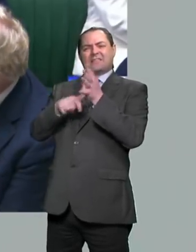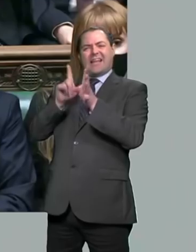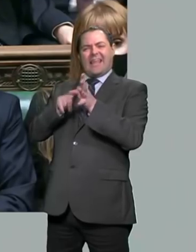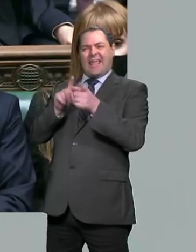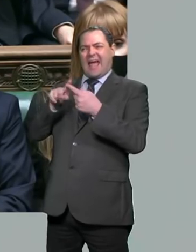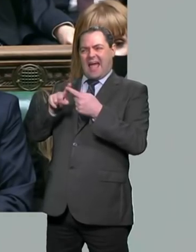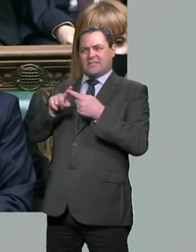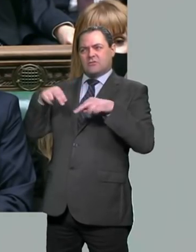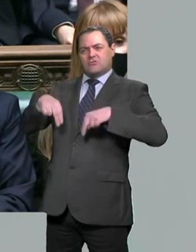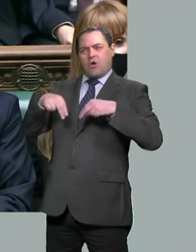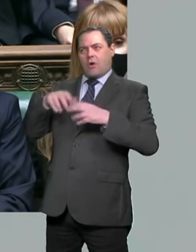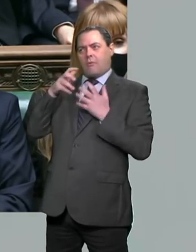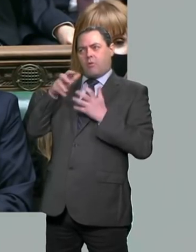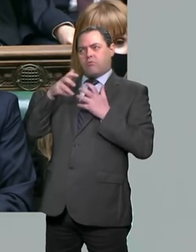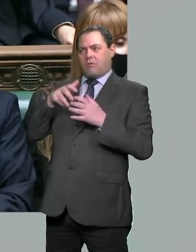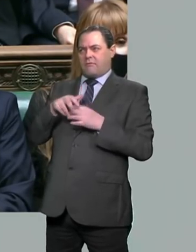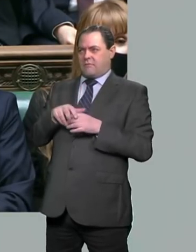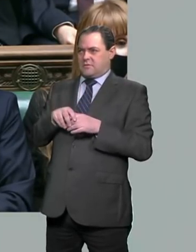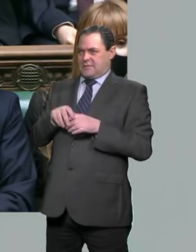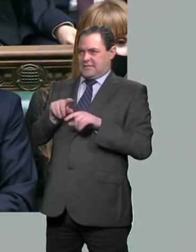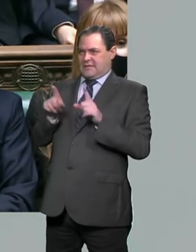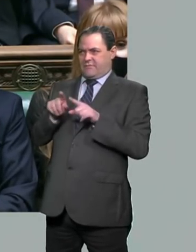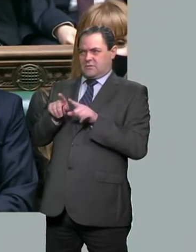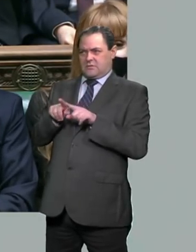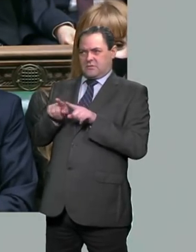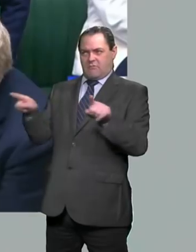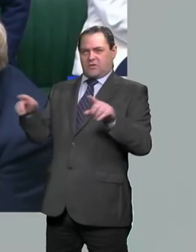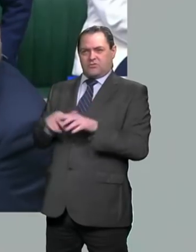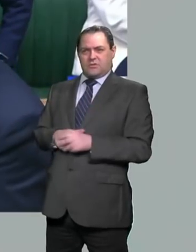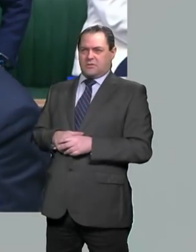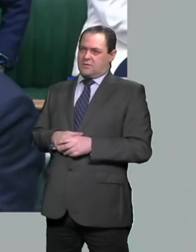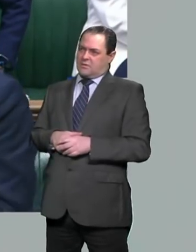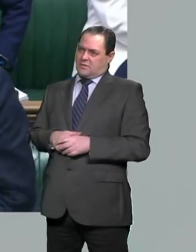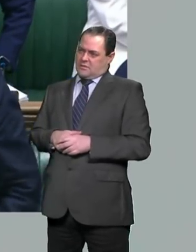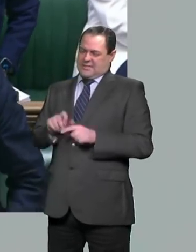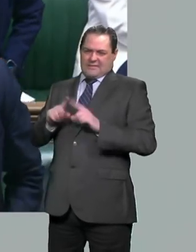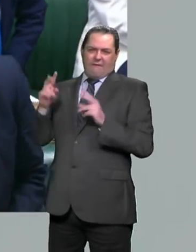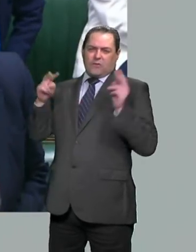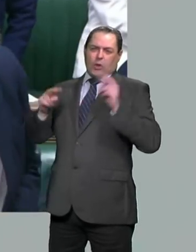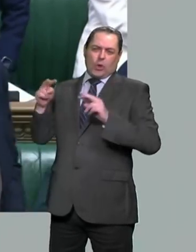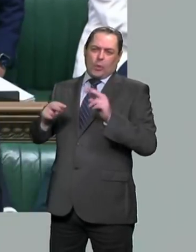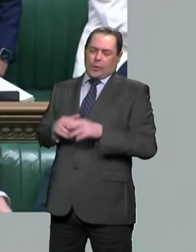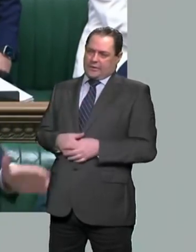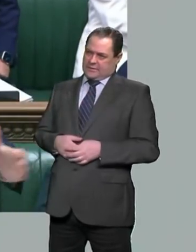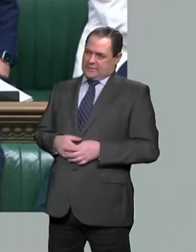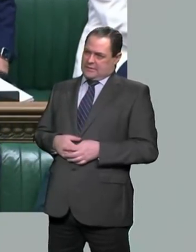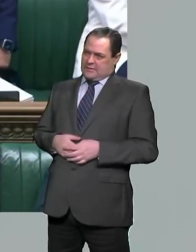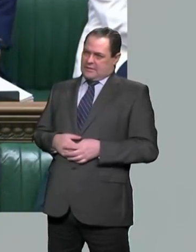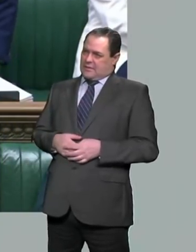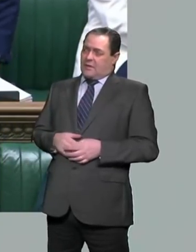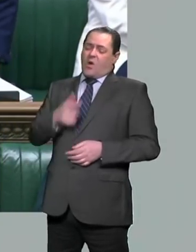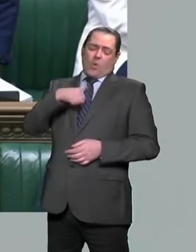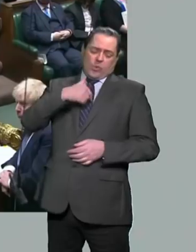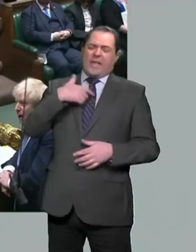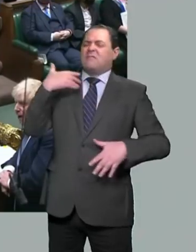Both of them pulling in different directions. We know they have different views, Mr. Speaker. We are